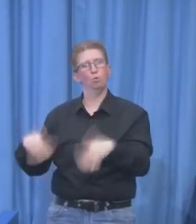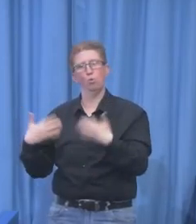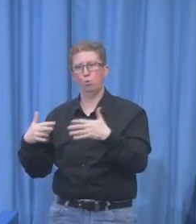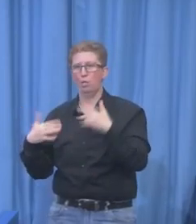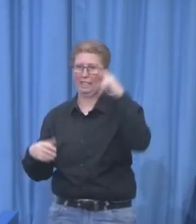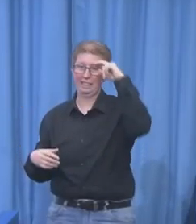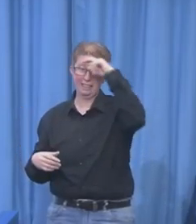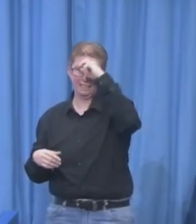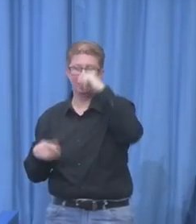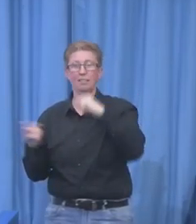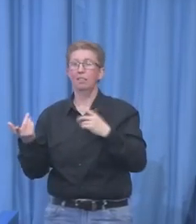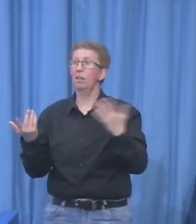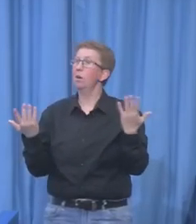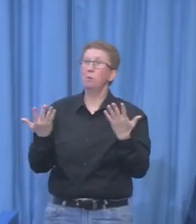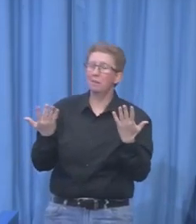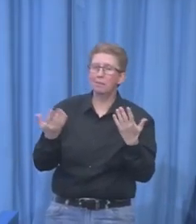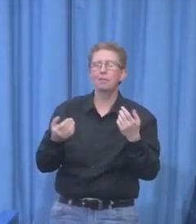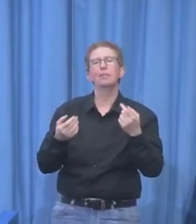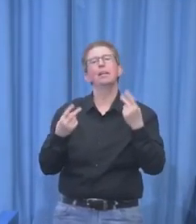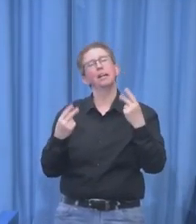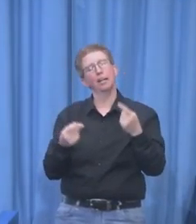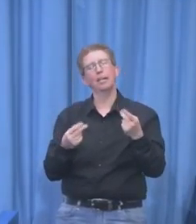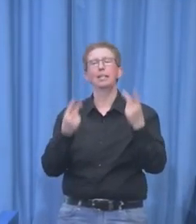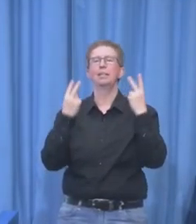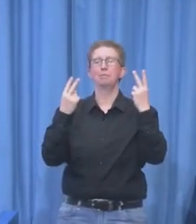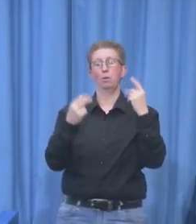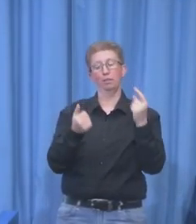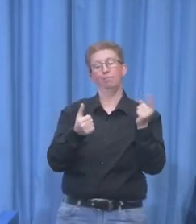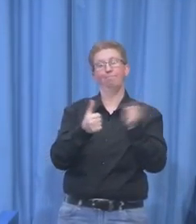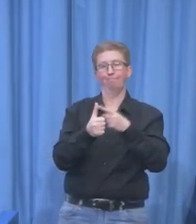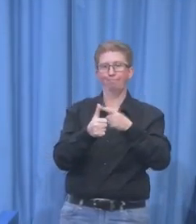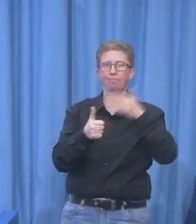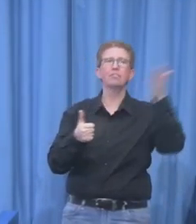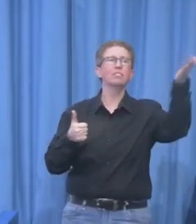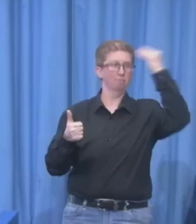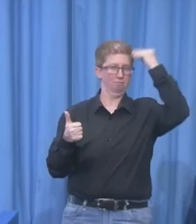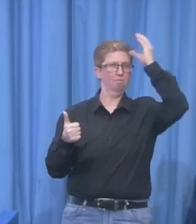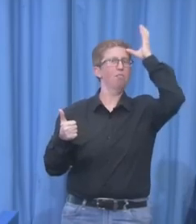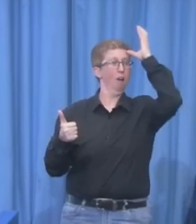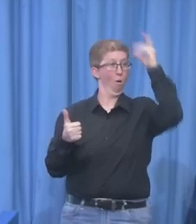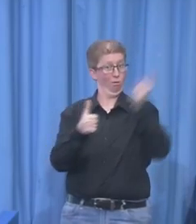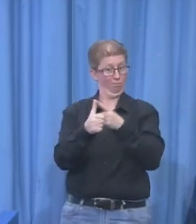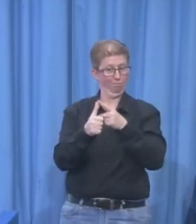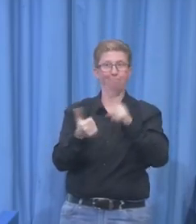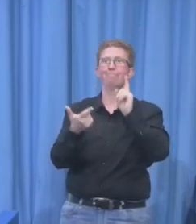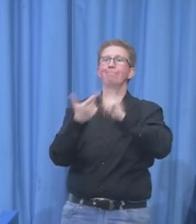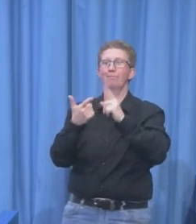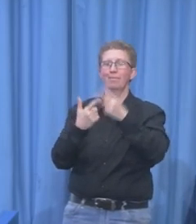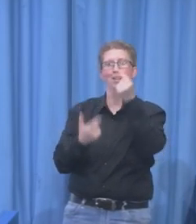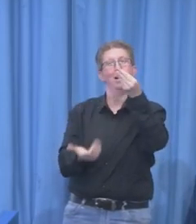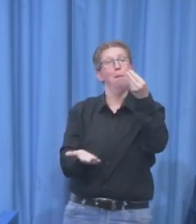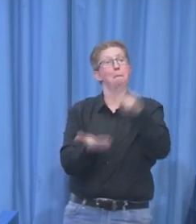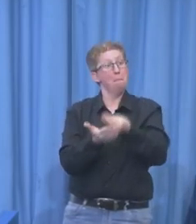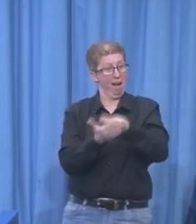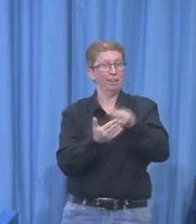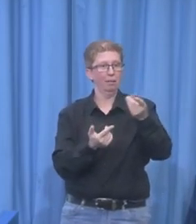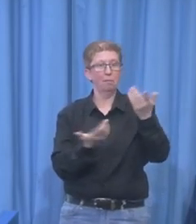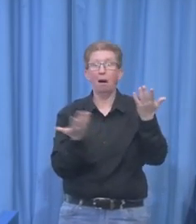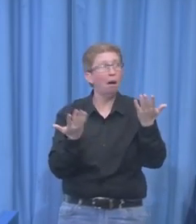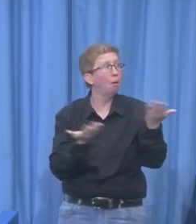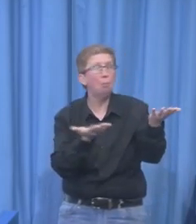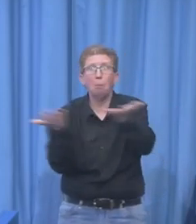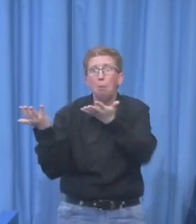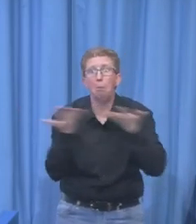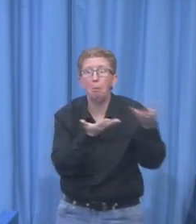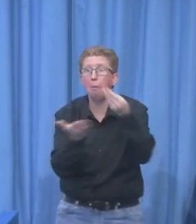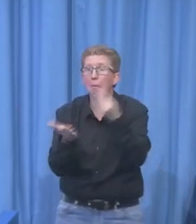with organizations, many times we find that many organizations lack at least of one of those requirements. Another